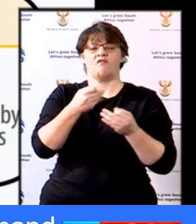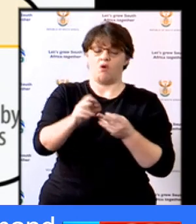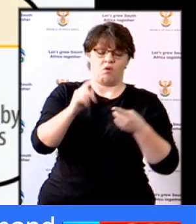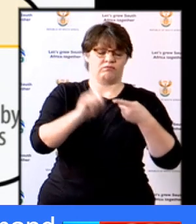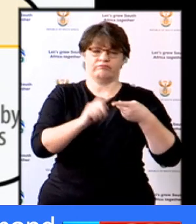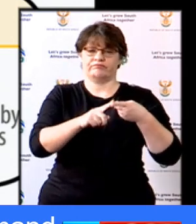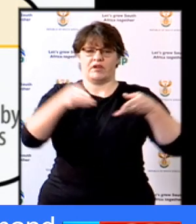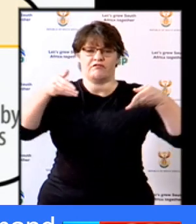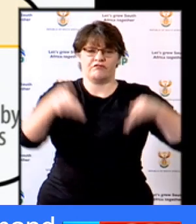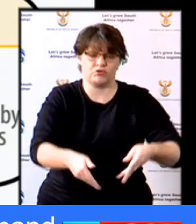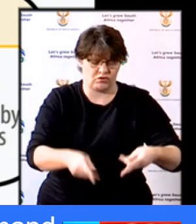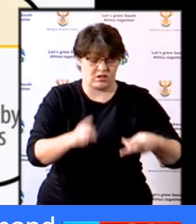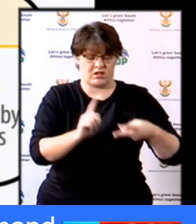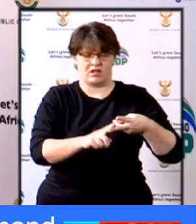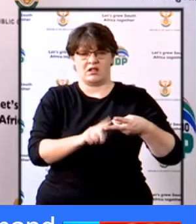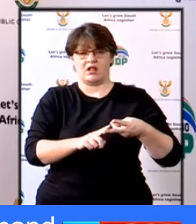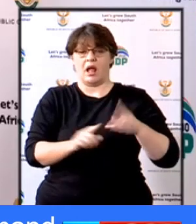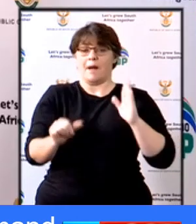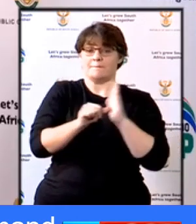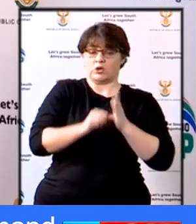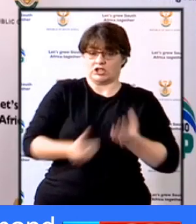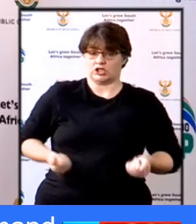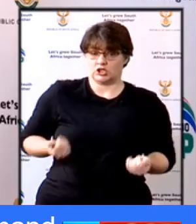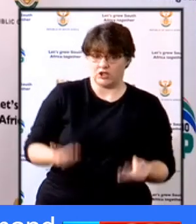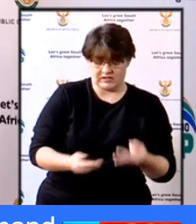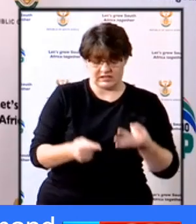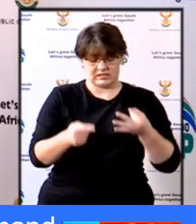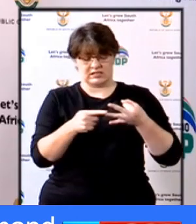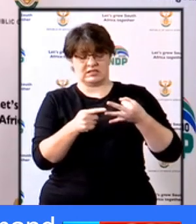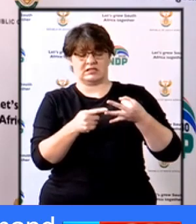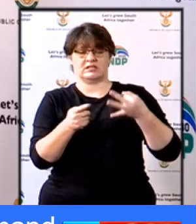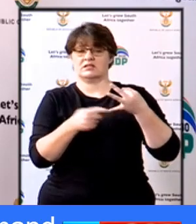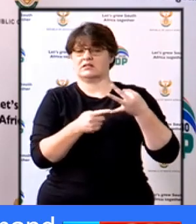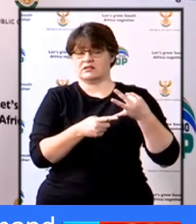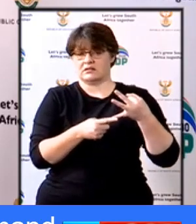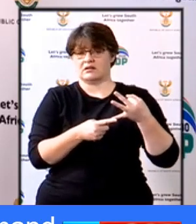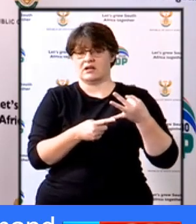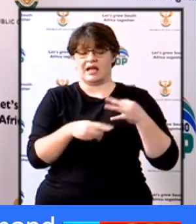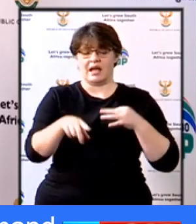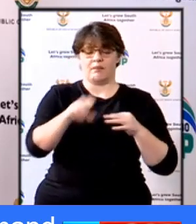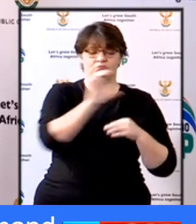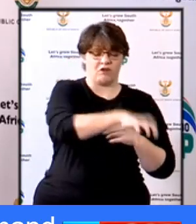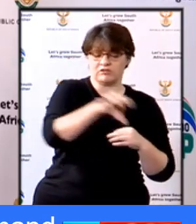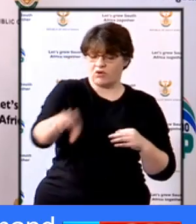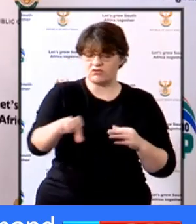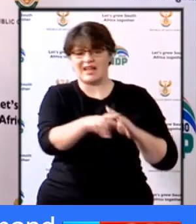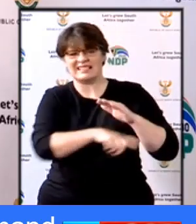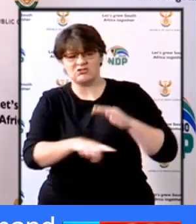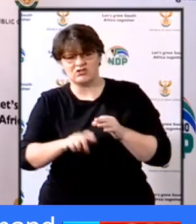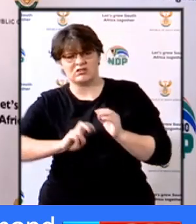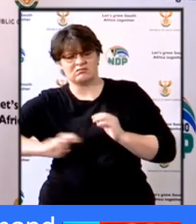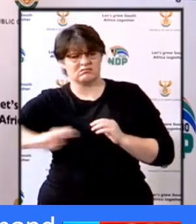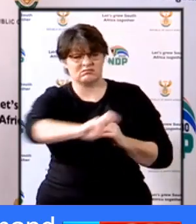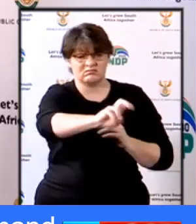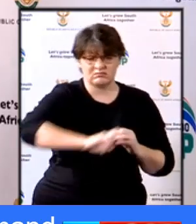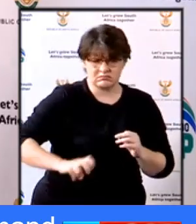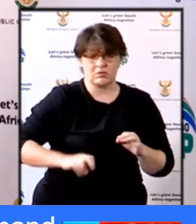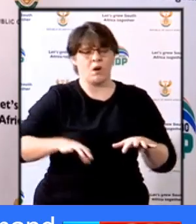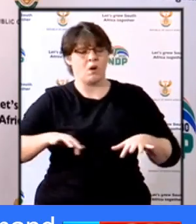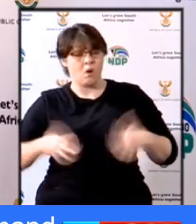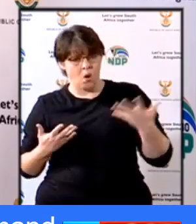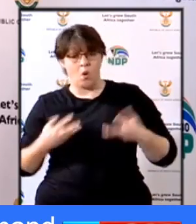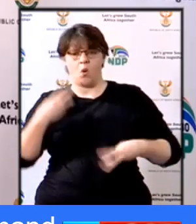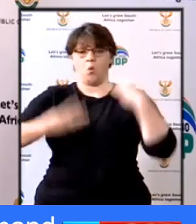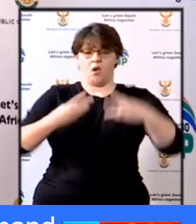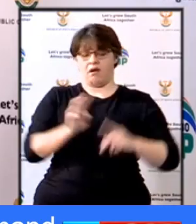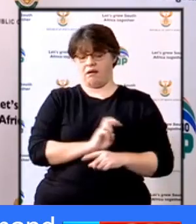or conduct essential services between our provinces and districts, or are going there for work